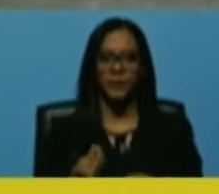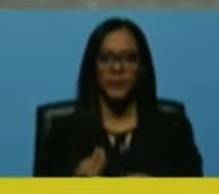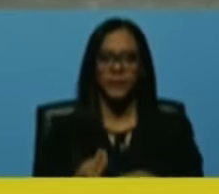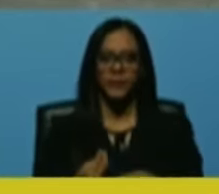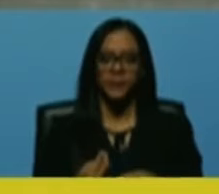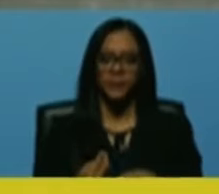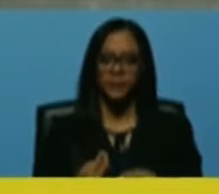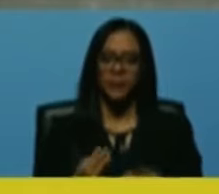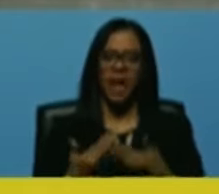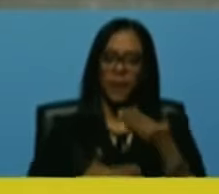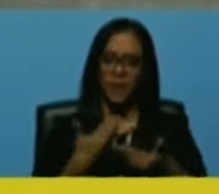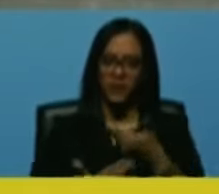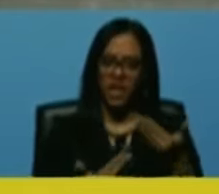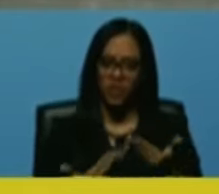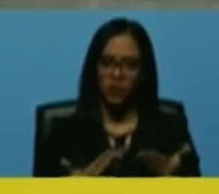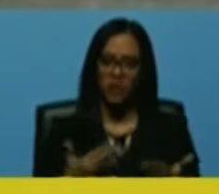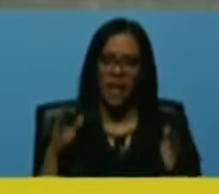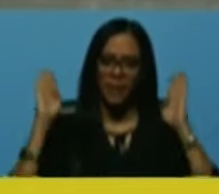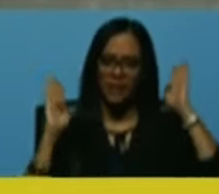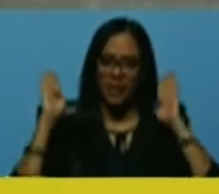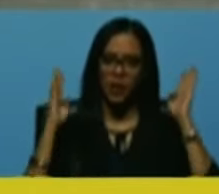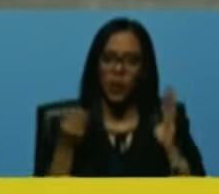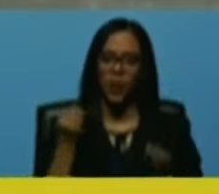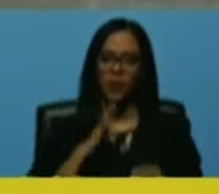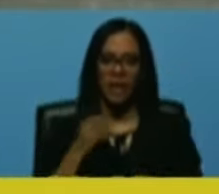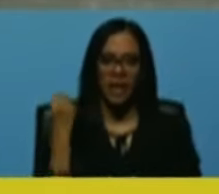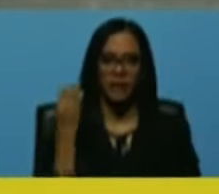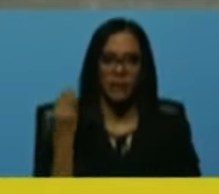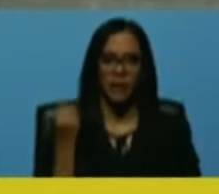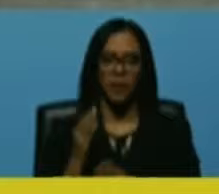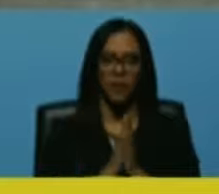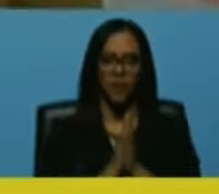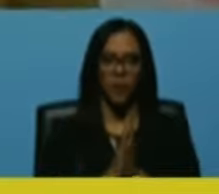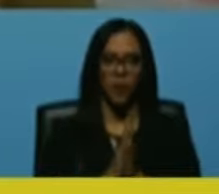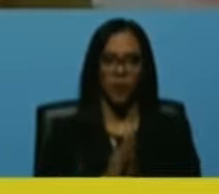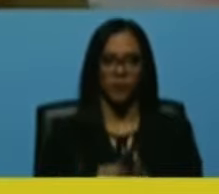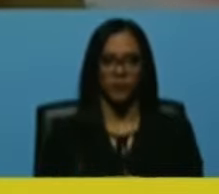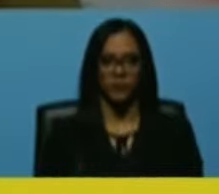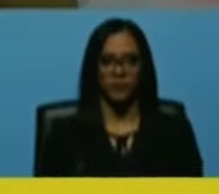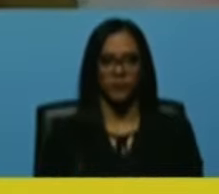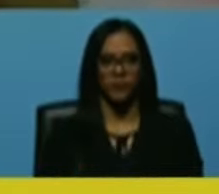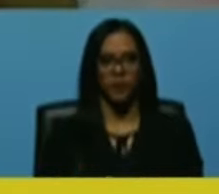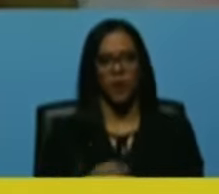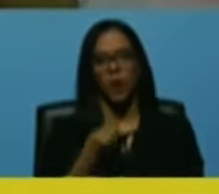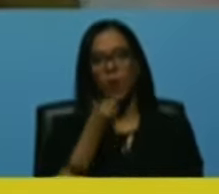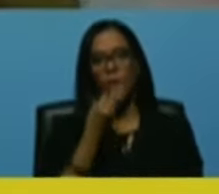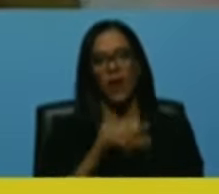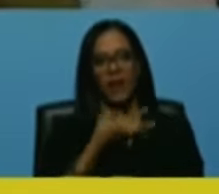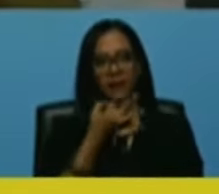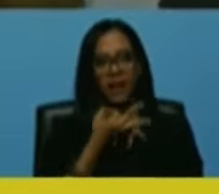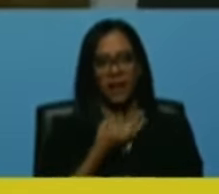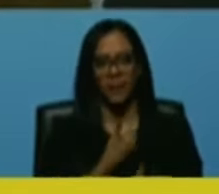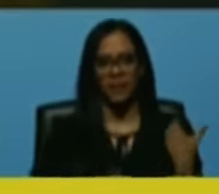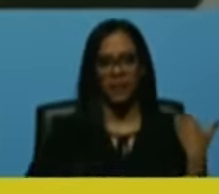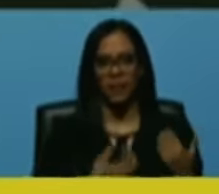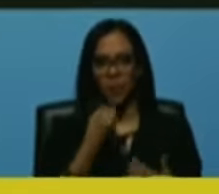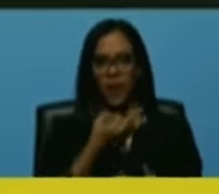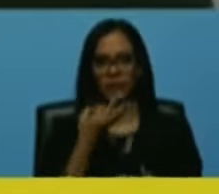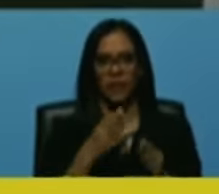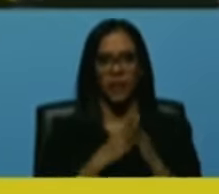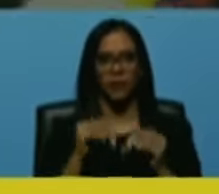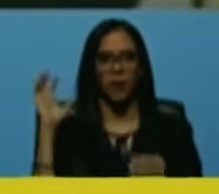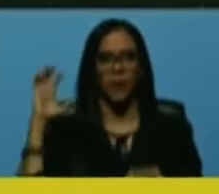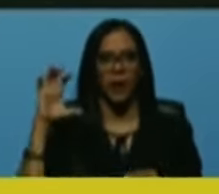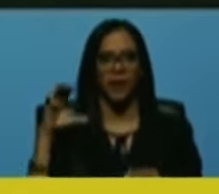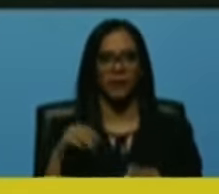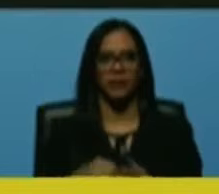the process of postulation actually is going on. Good afternoon, Mr. President. Good afternoon, all the countries.